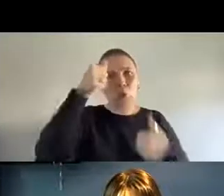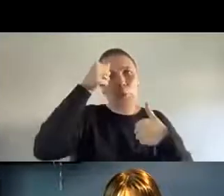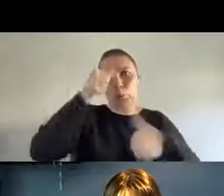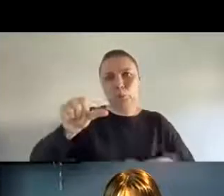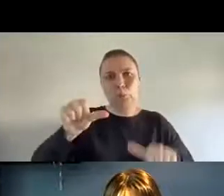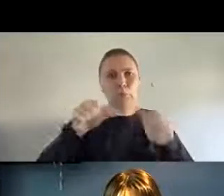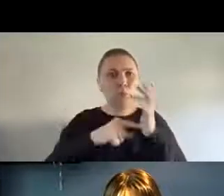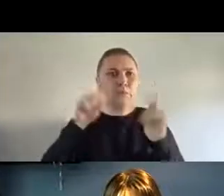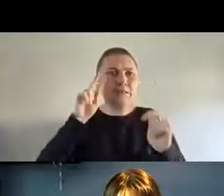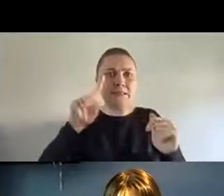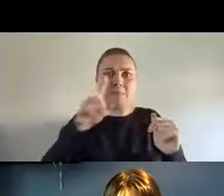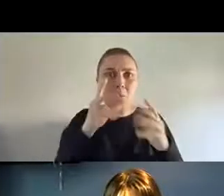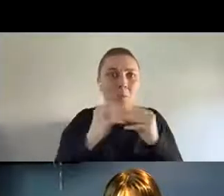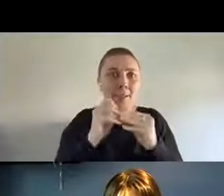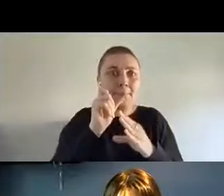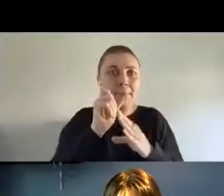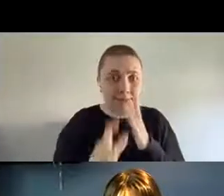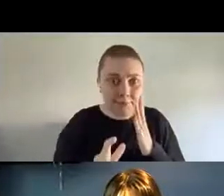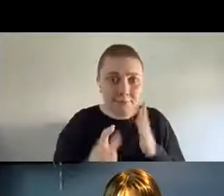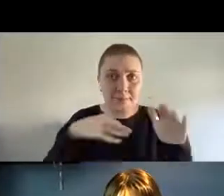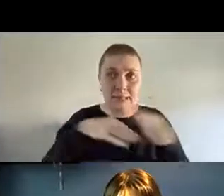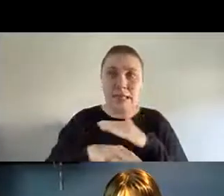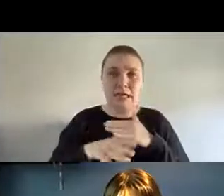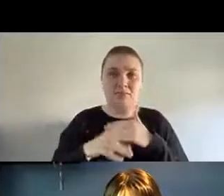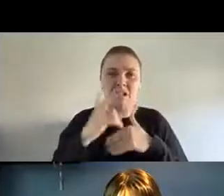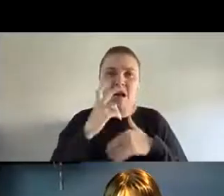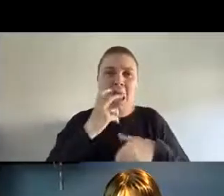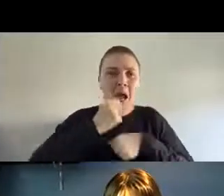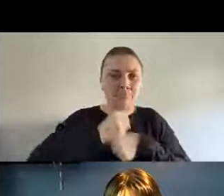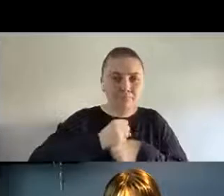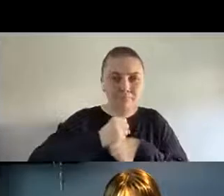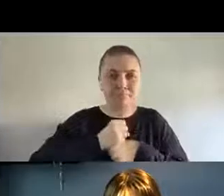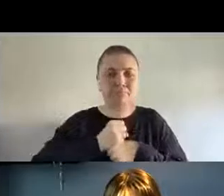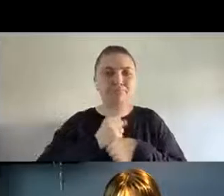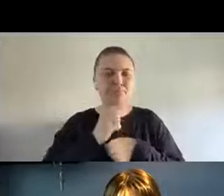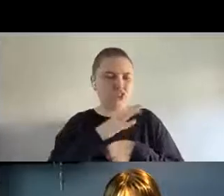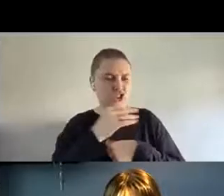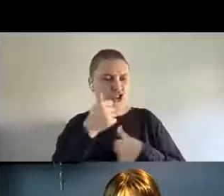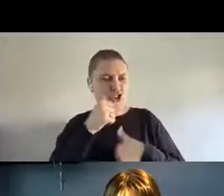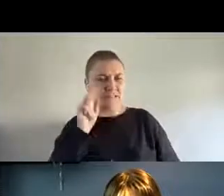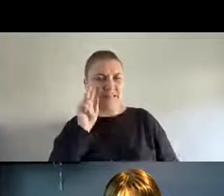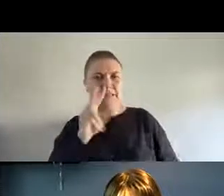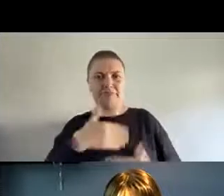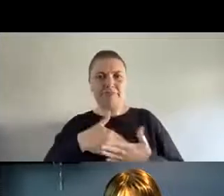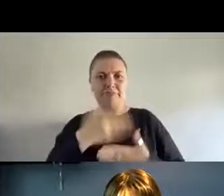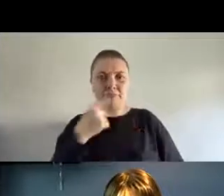seeing people with disabilities in the kind of nightclub scene,